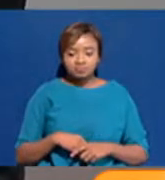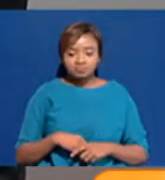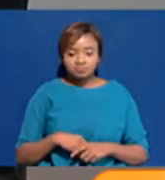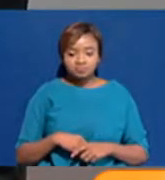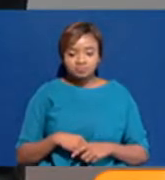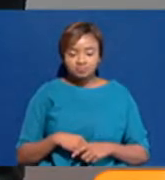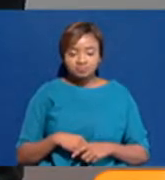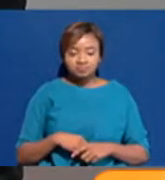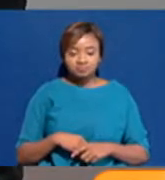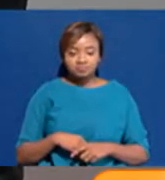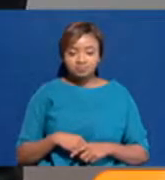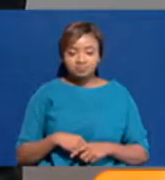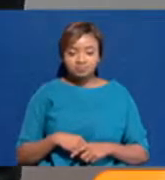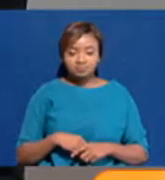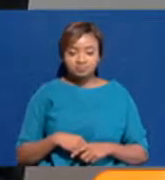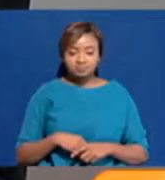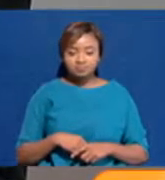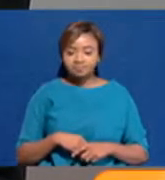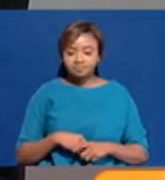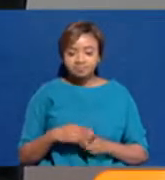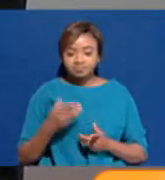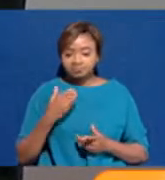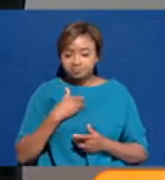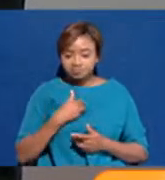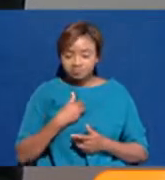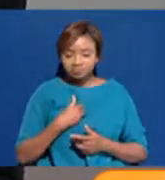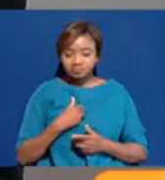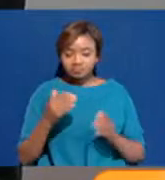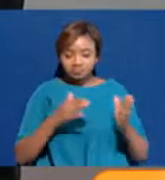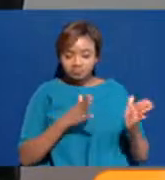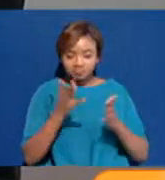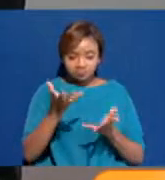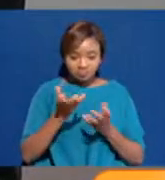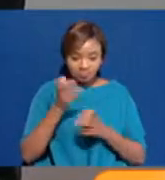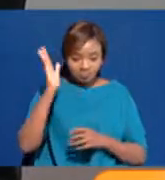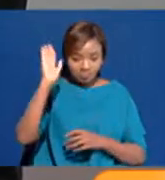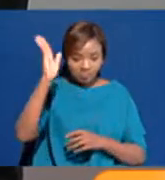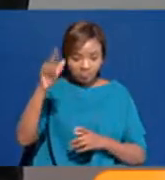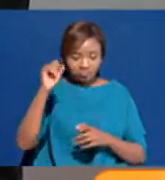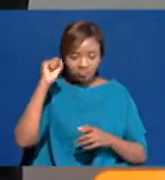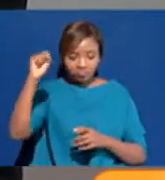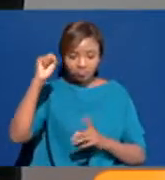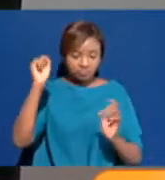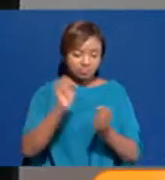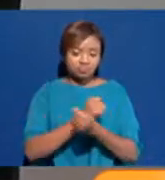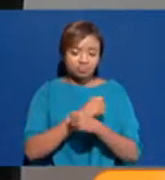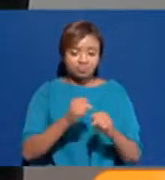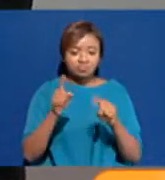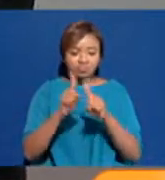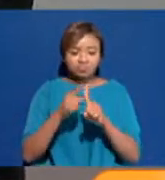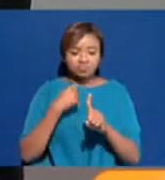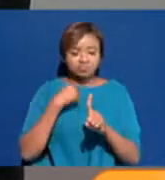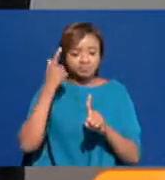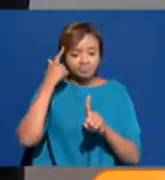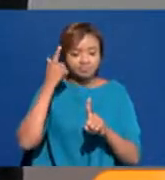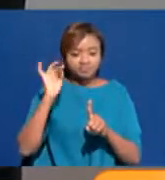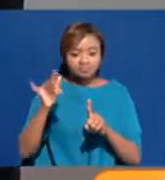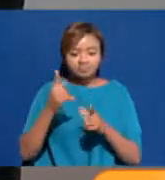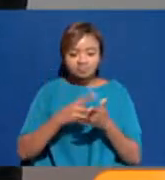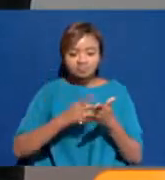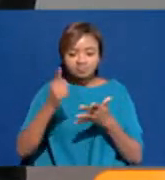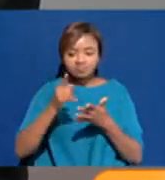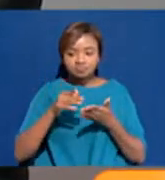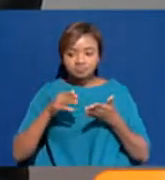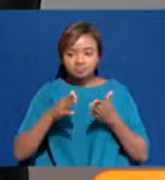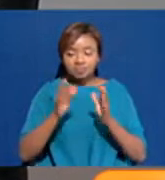no space for political addresses at all. And I think that's where we should go. If they